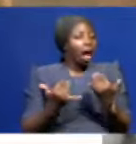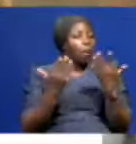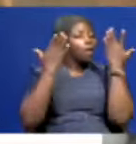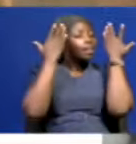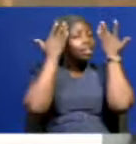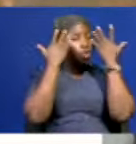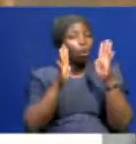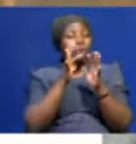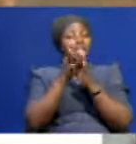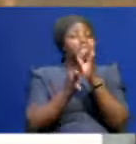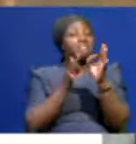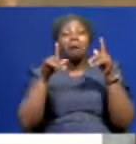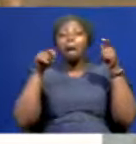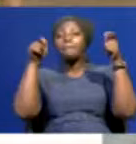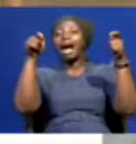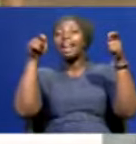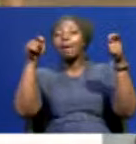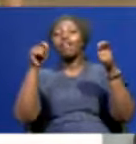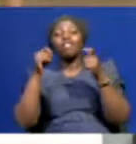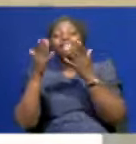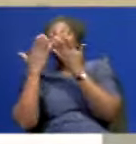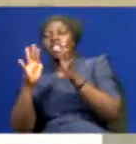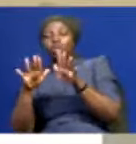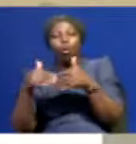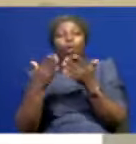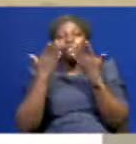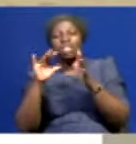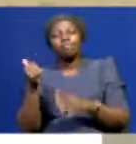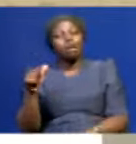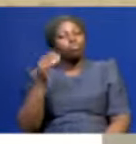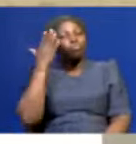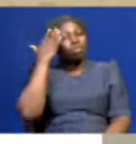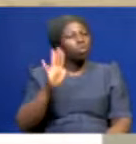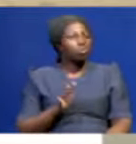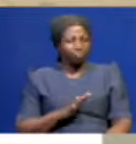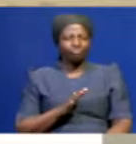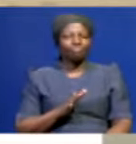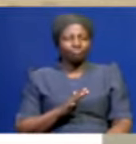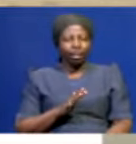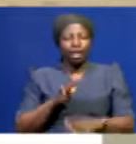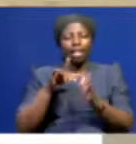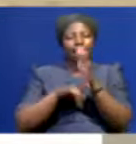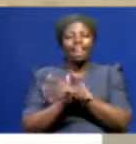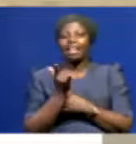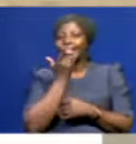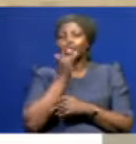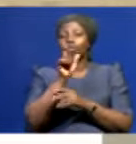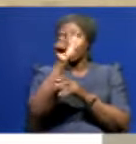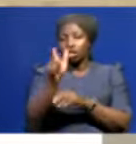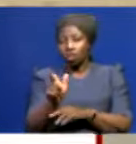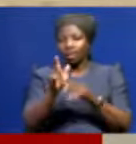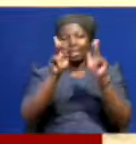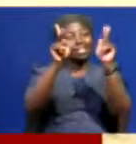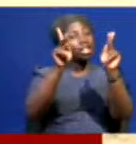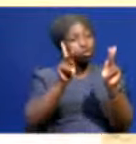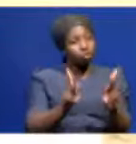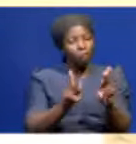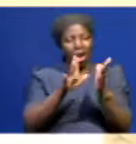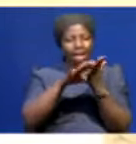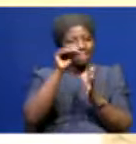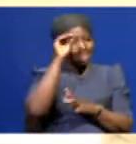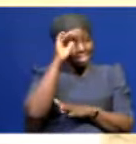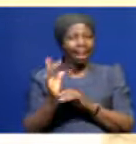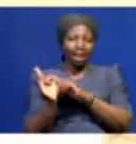hatujui kama maandamano nayo imeisha ama haijaisha. In the lakeside city of Kisumu, learners shied away